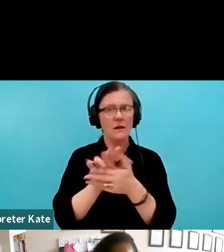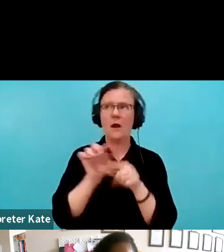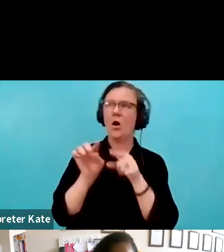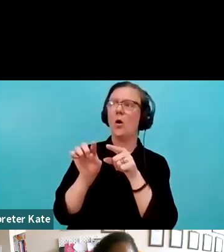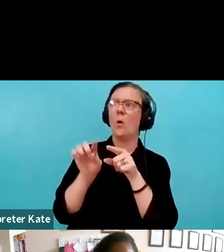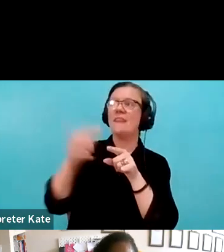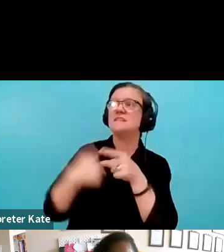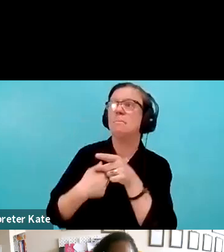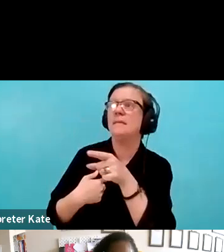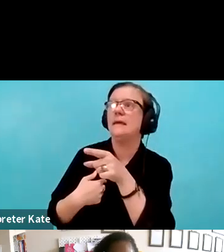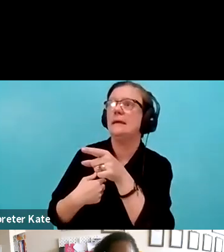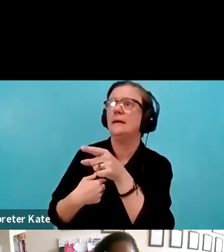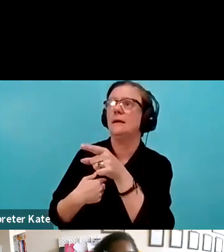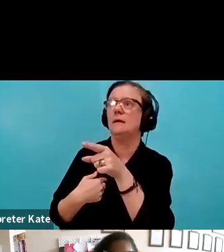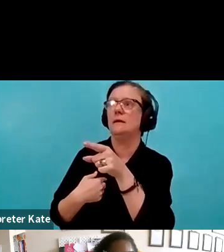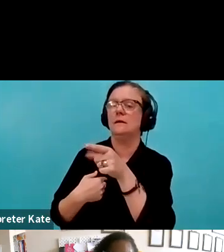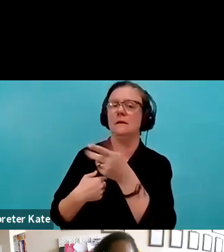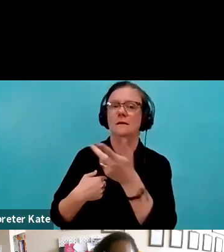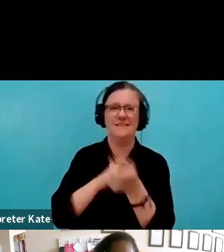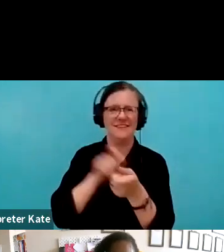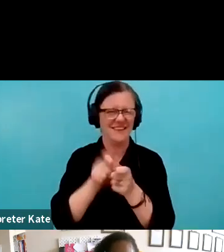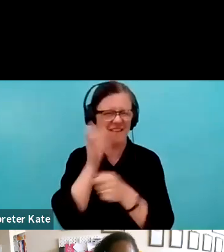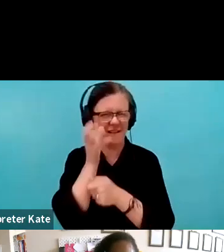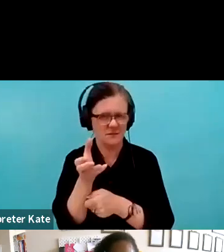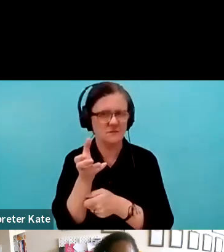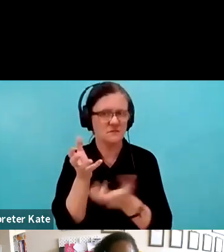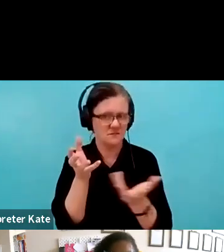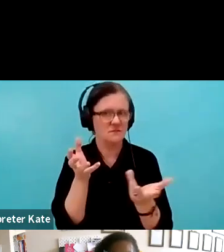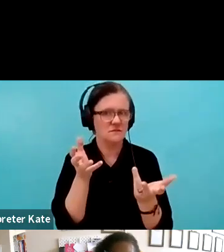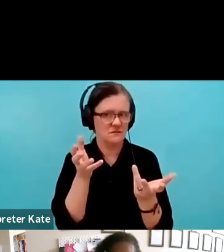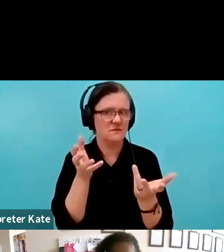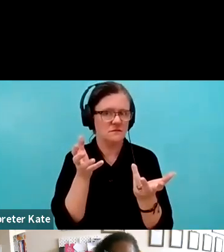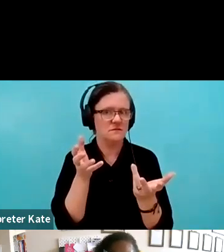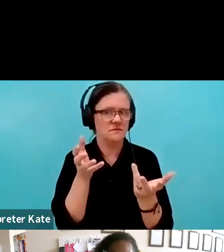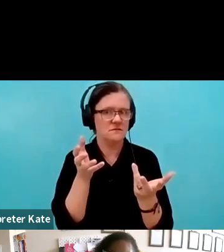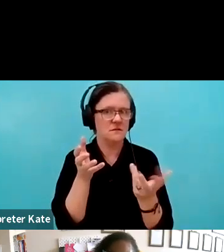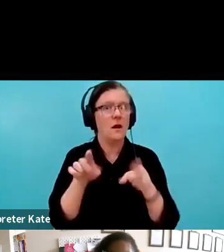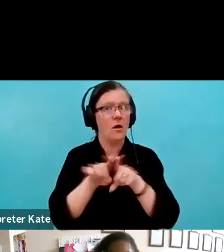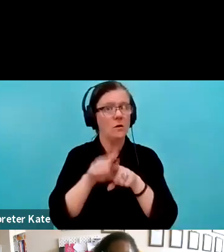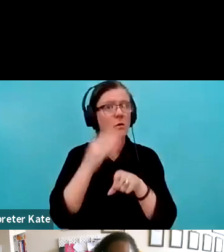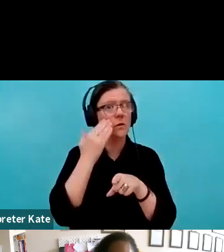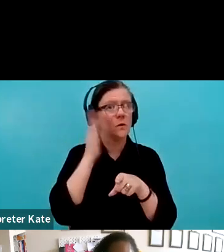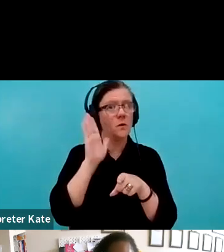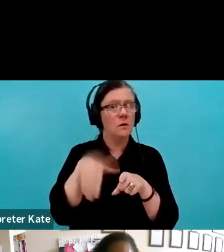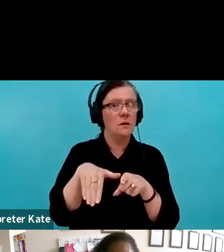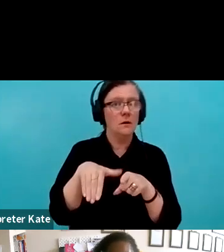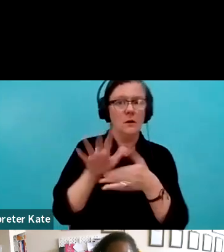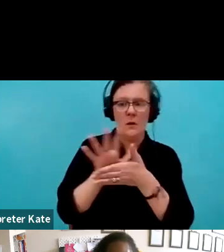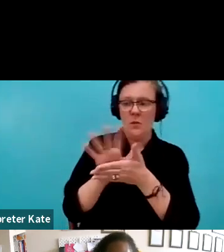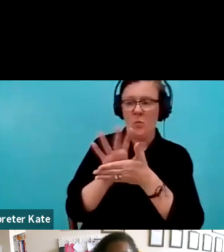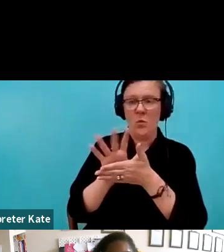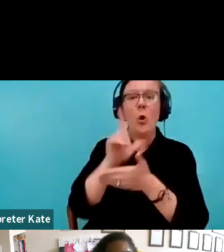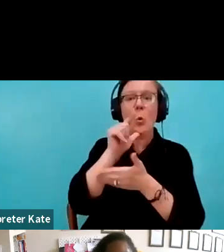me, you know? And so that, you know, and then knowing even that the film was